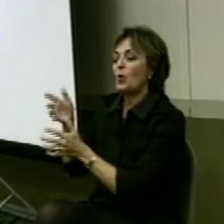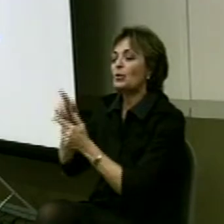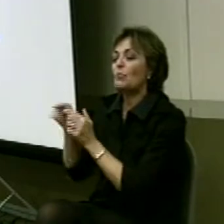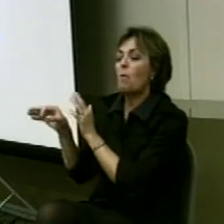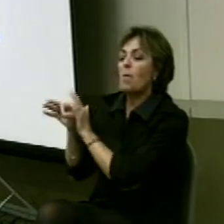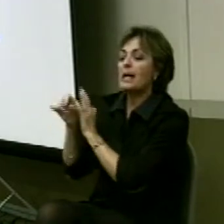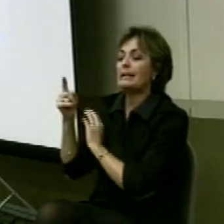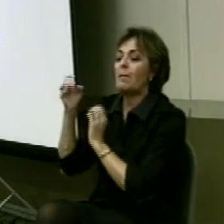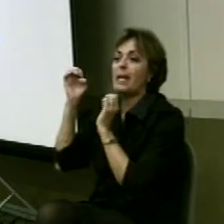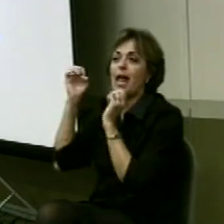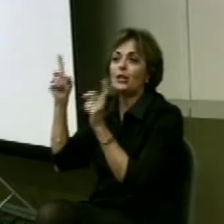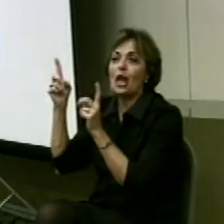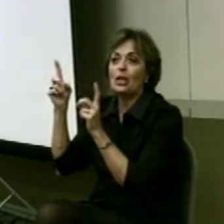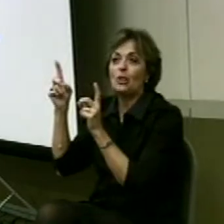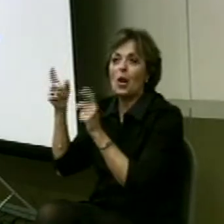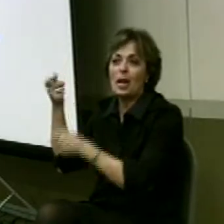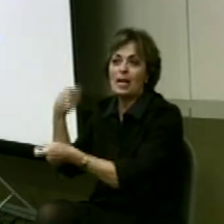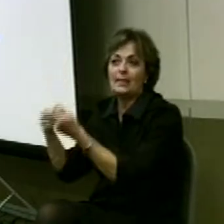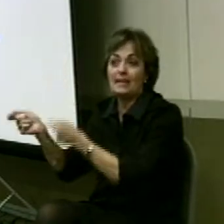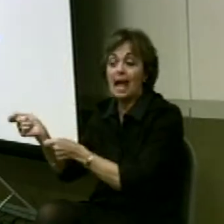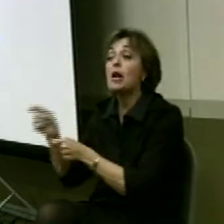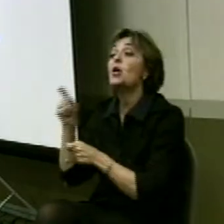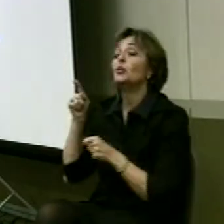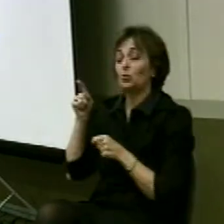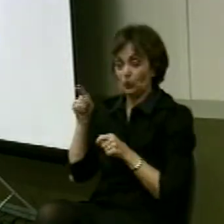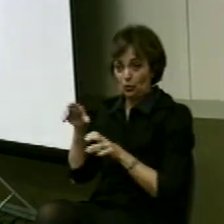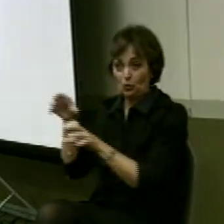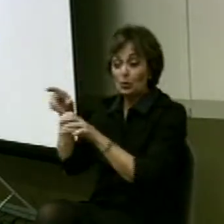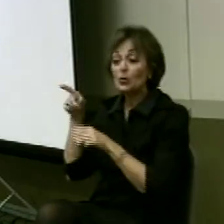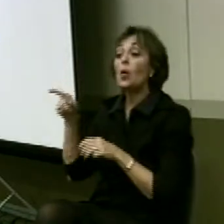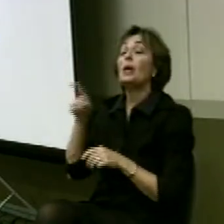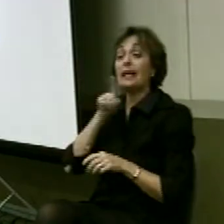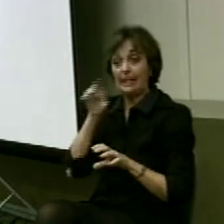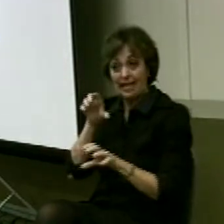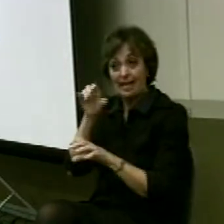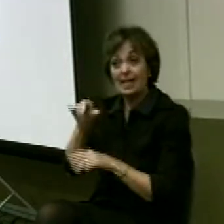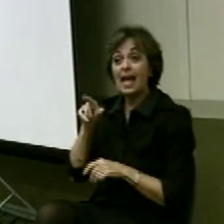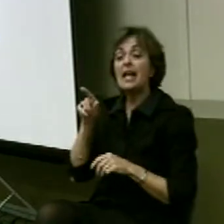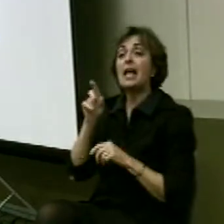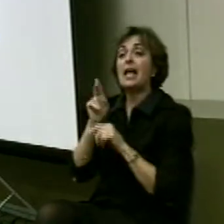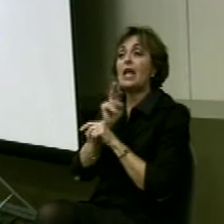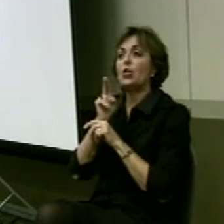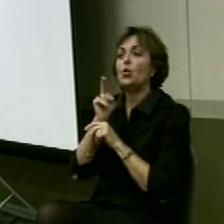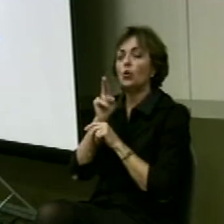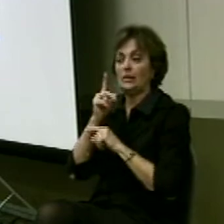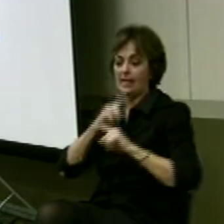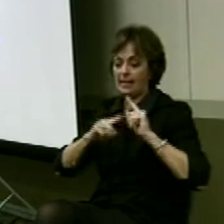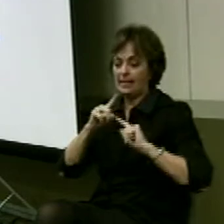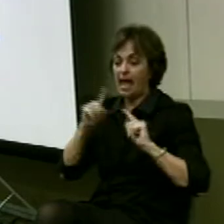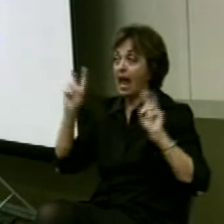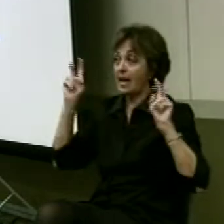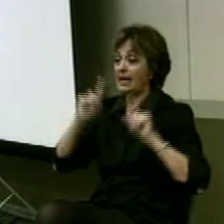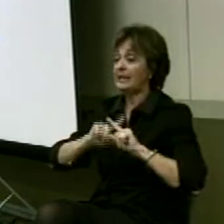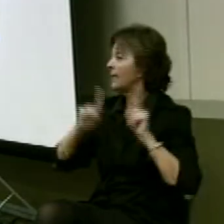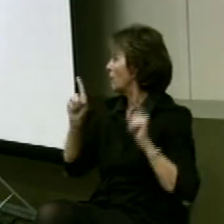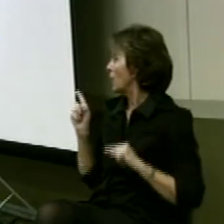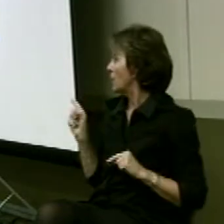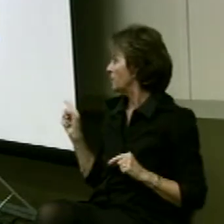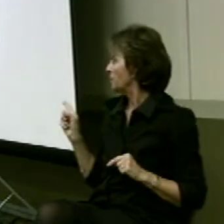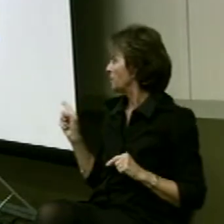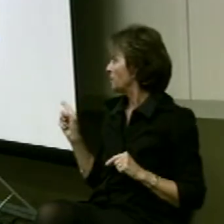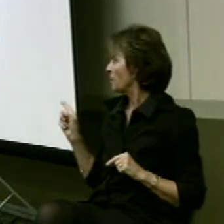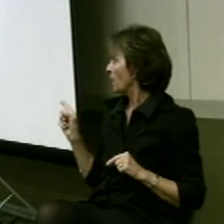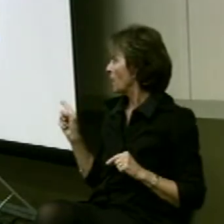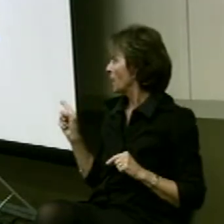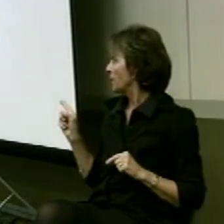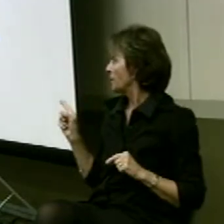do instead. So he actually did do that. He actually did use the signing different.